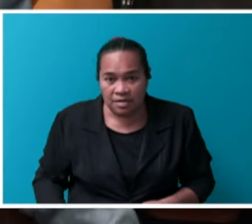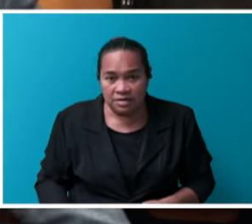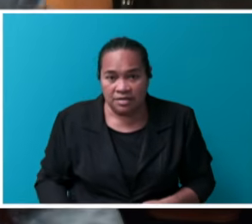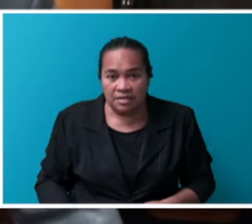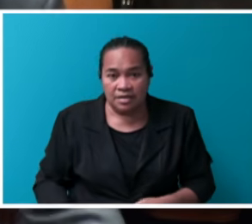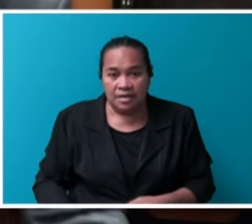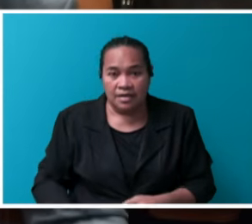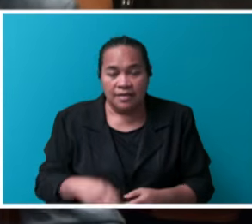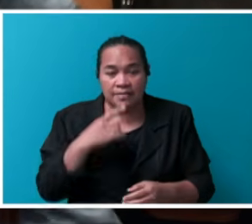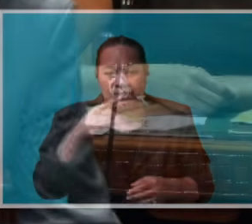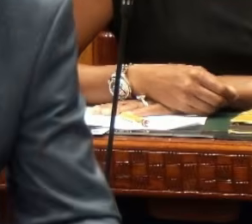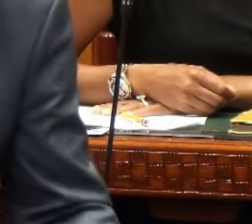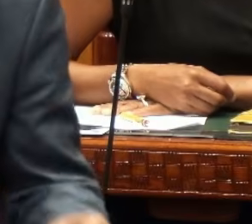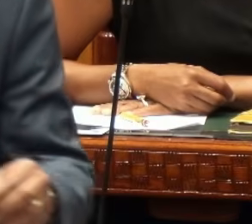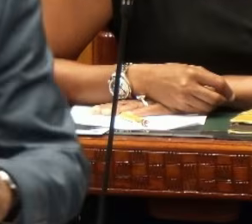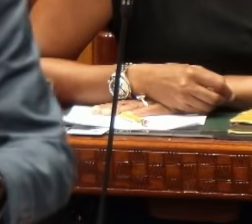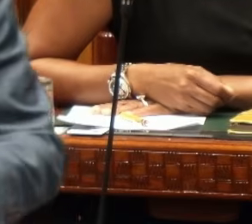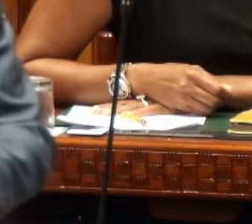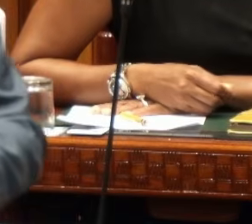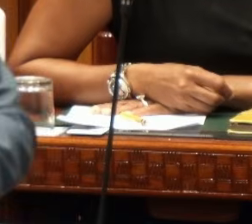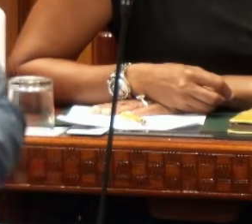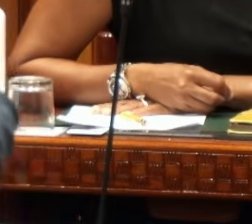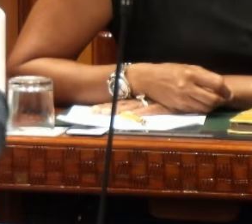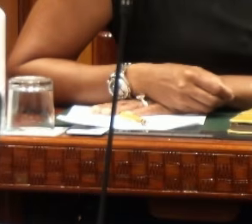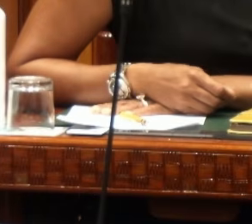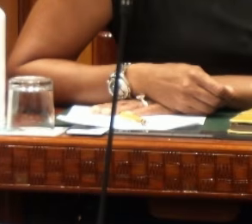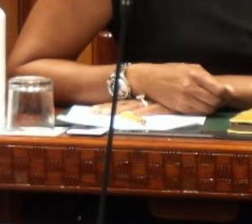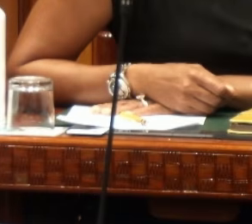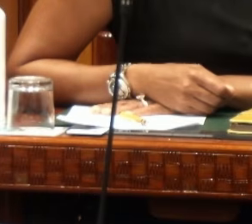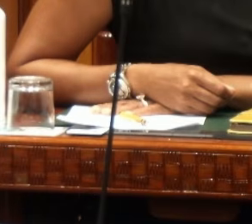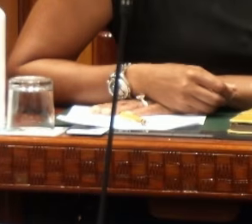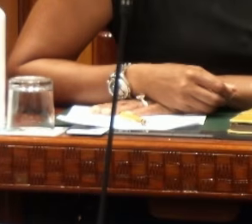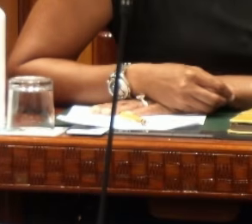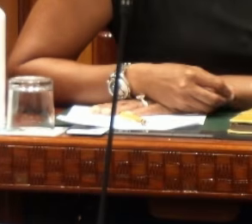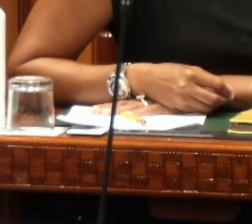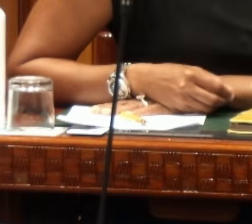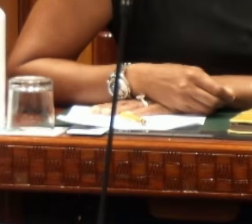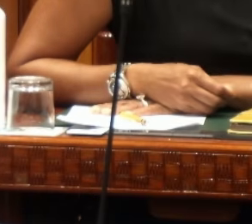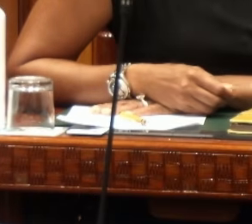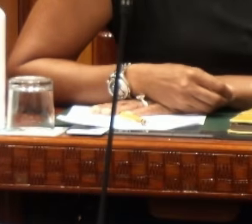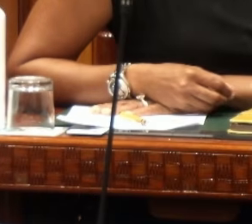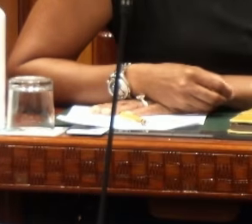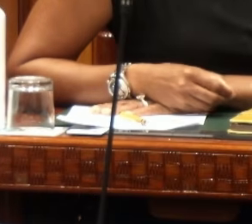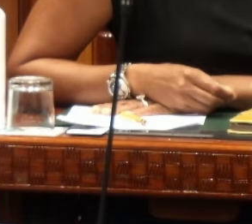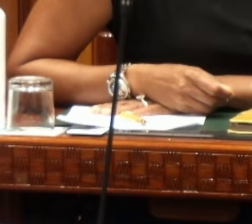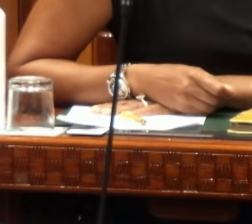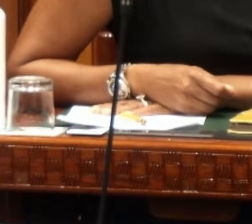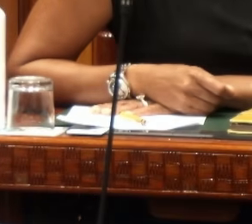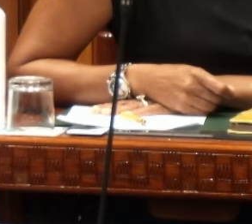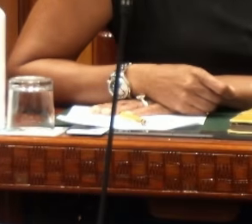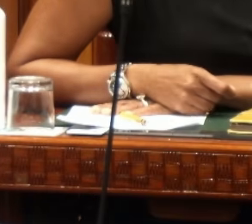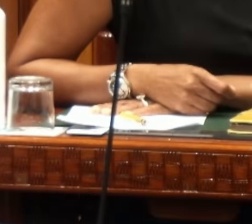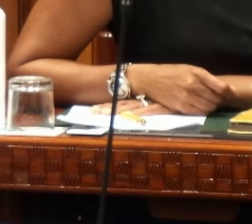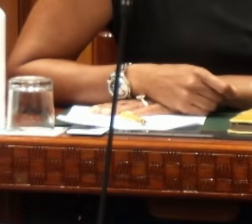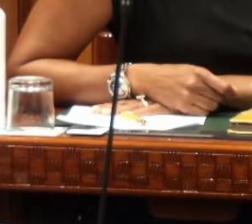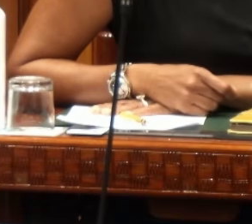Buvale partnership with Australia. This has strengthened our maritime responses and surveillance reach. Mr. Speaker, our resolve is